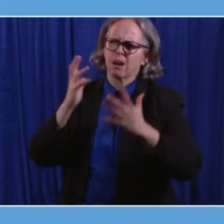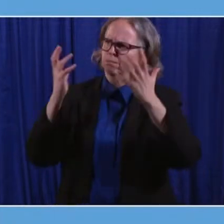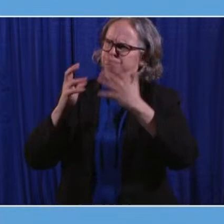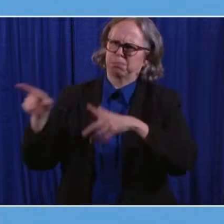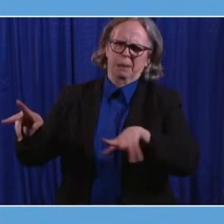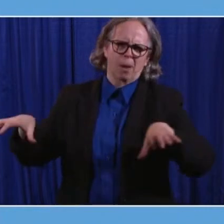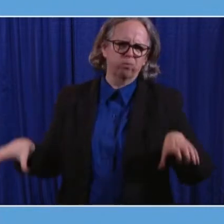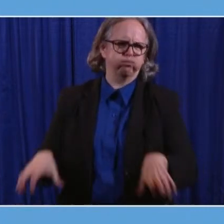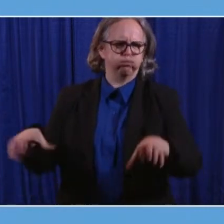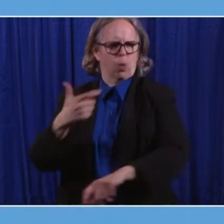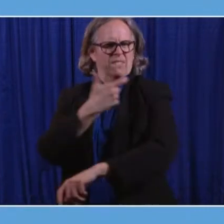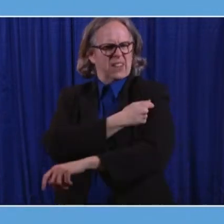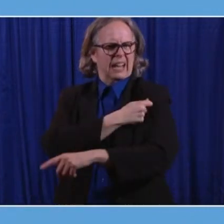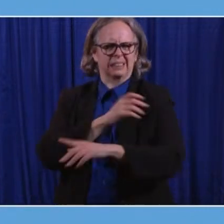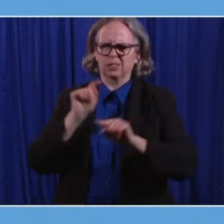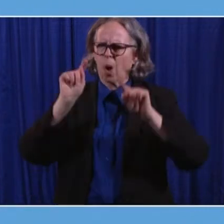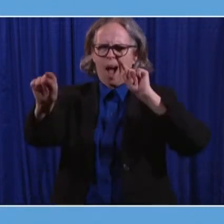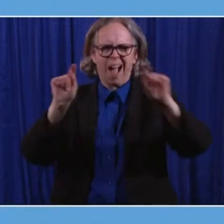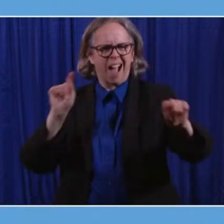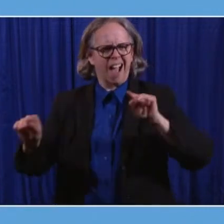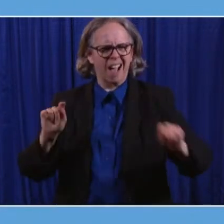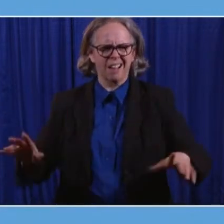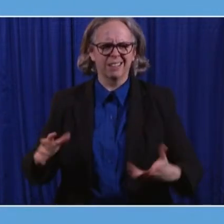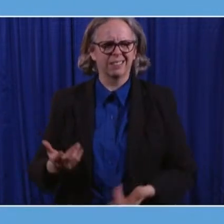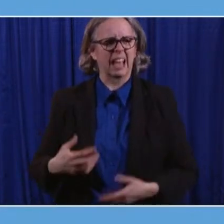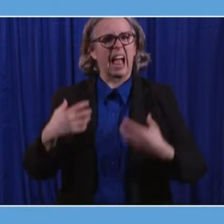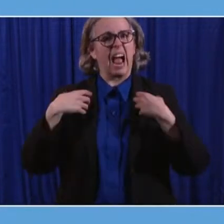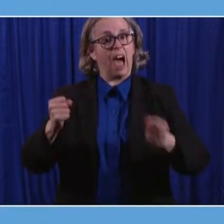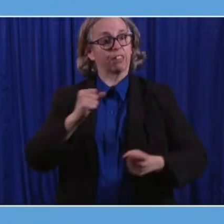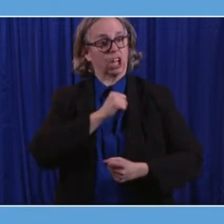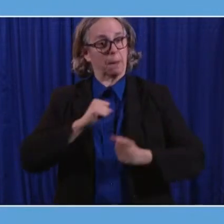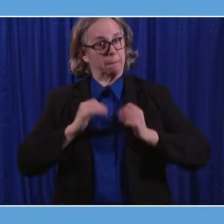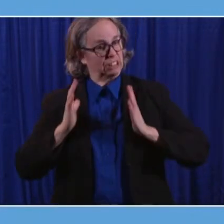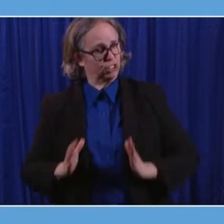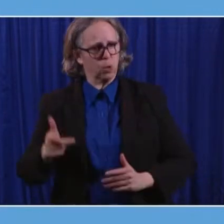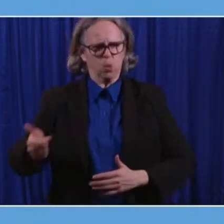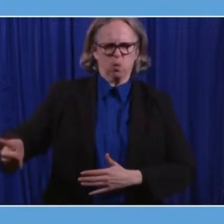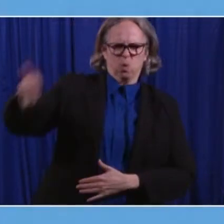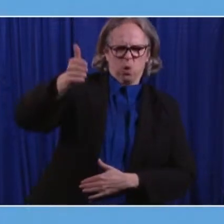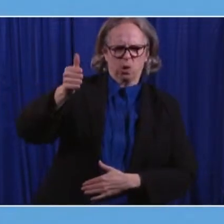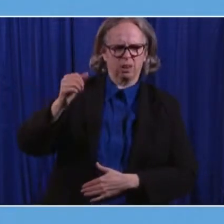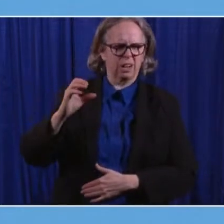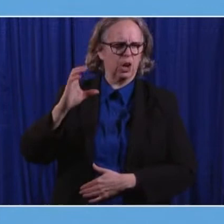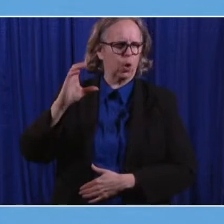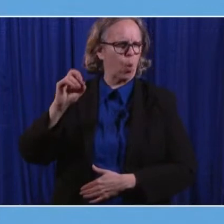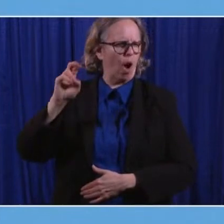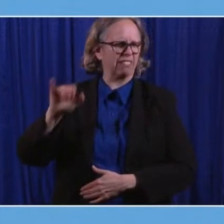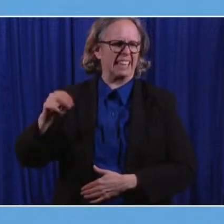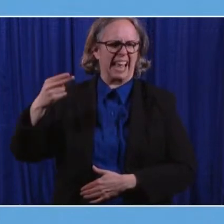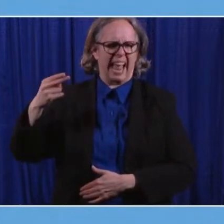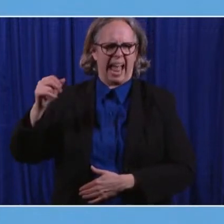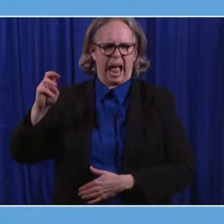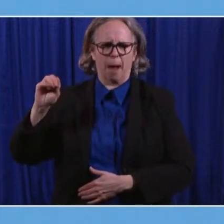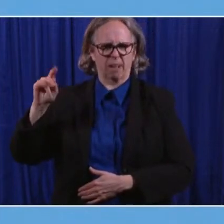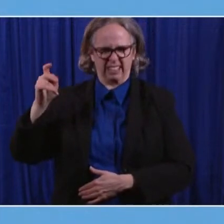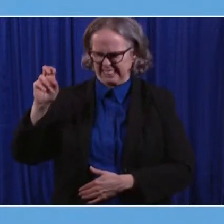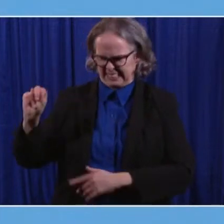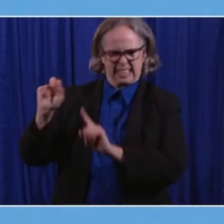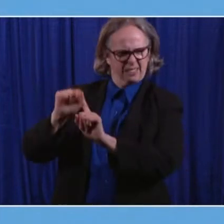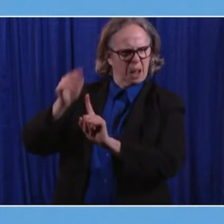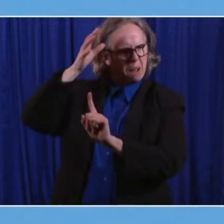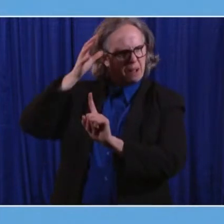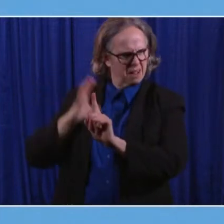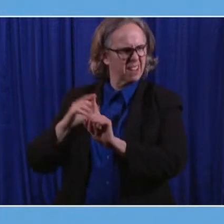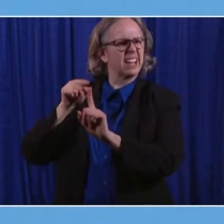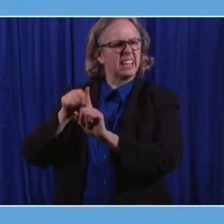Health Commissioner, Corey Hamilton, as well. Tuesday, I was in Columbus at the Ohio State